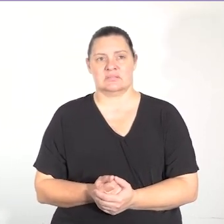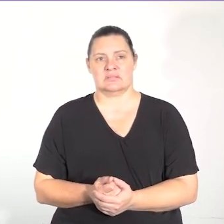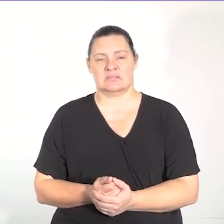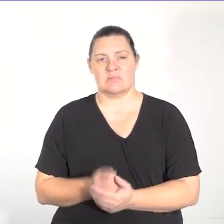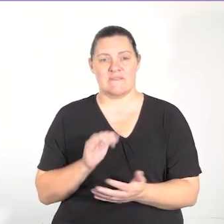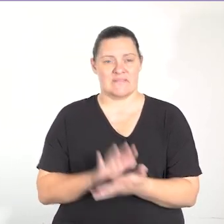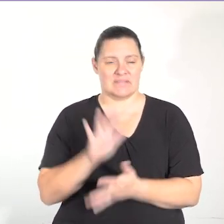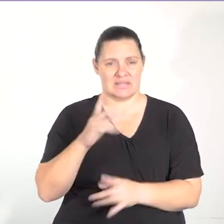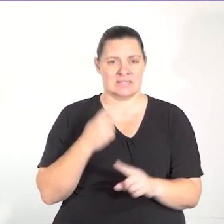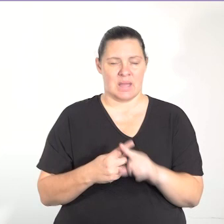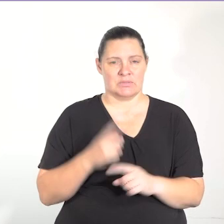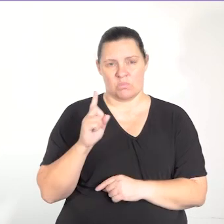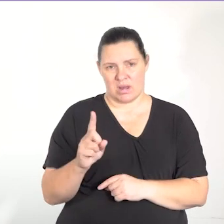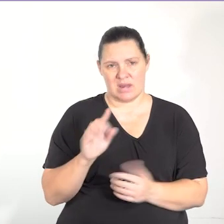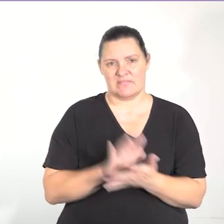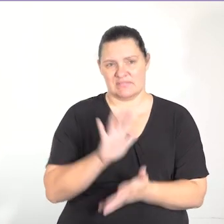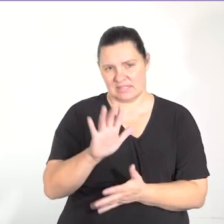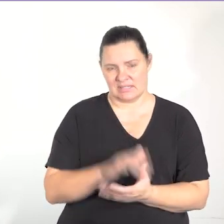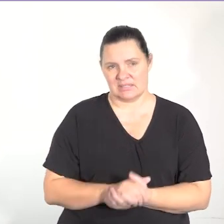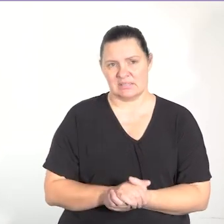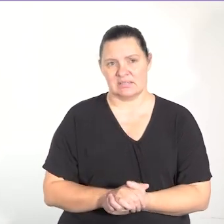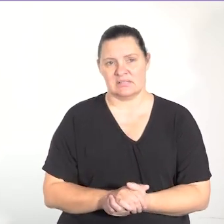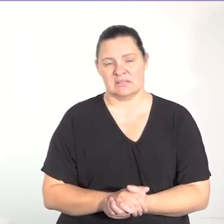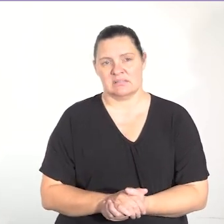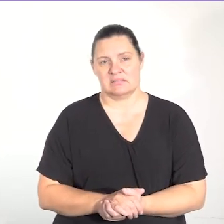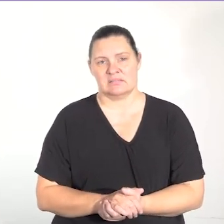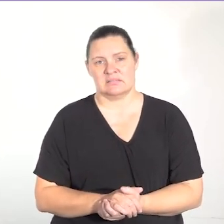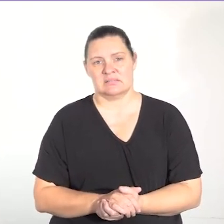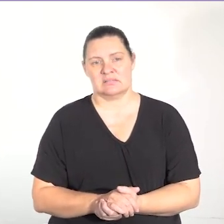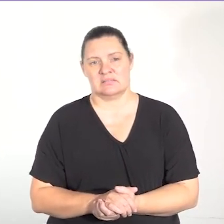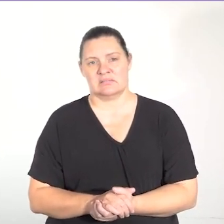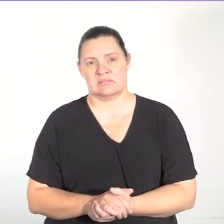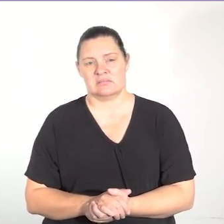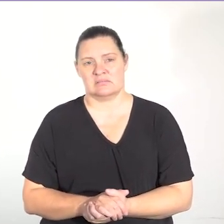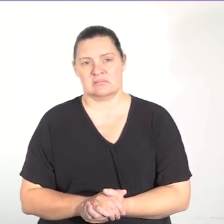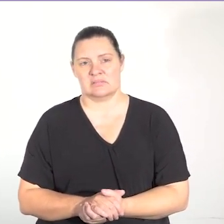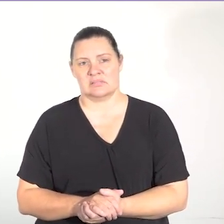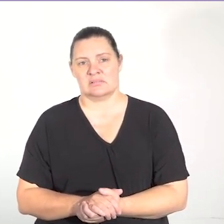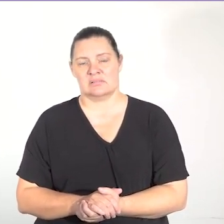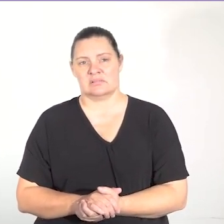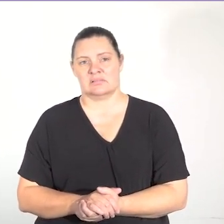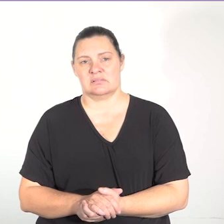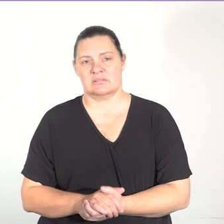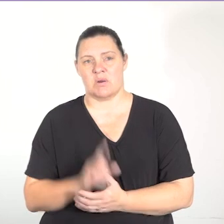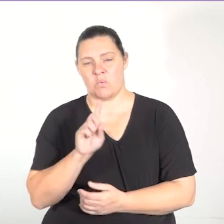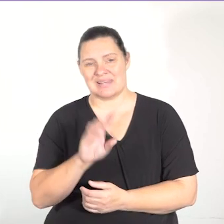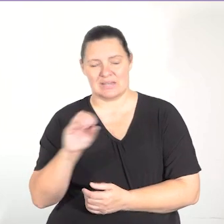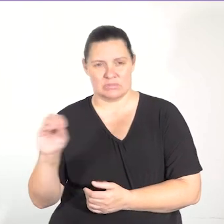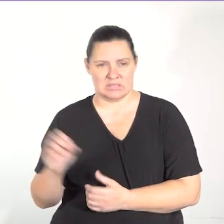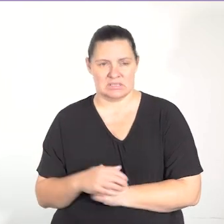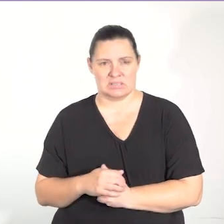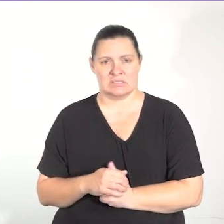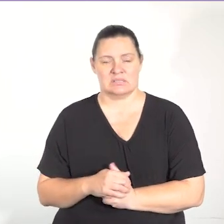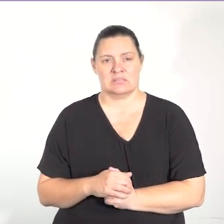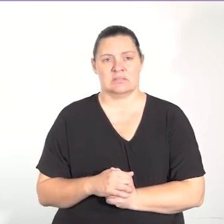Now, we know that 15 multiplied by 1 is 15, right? 15 multiplied by